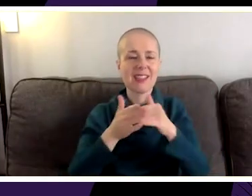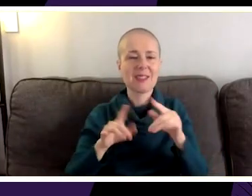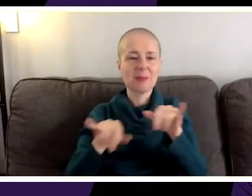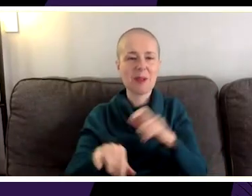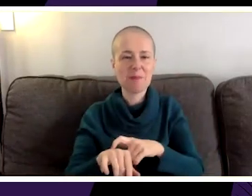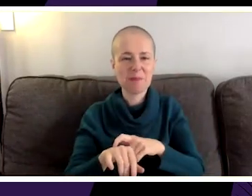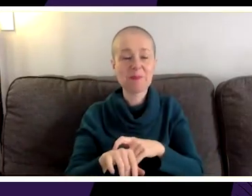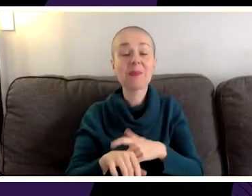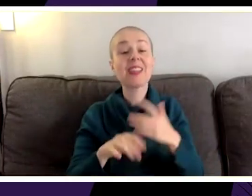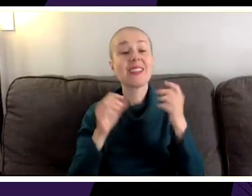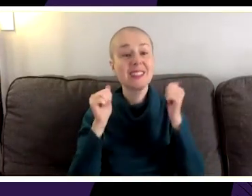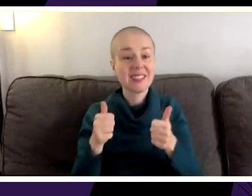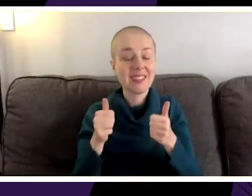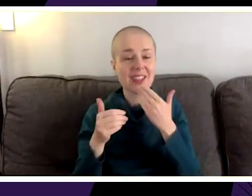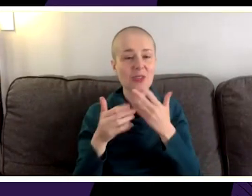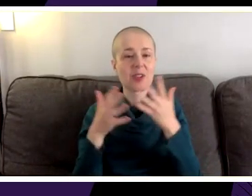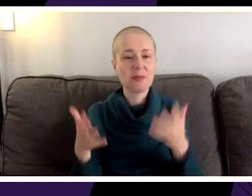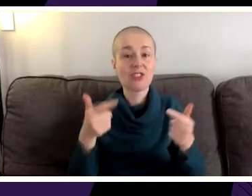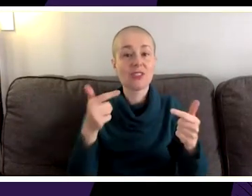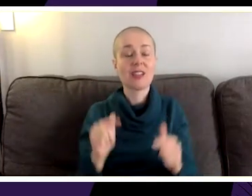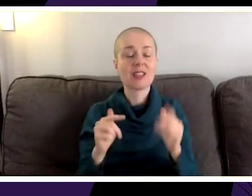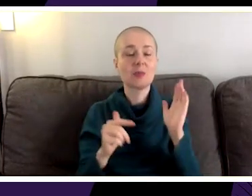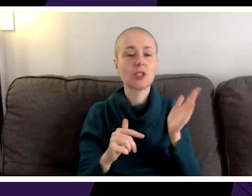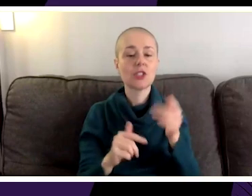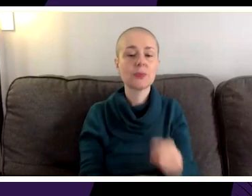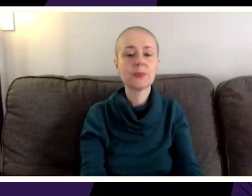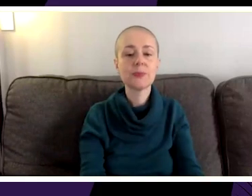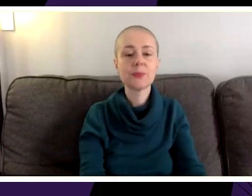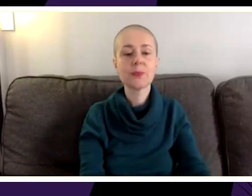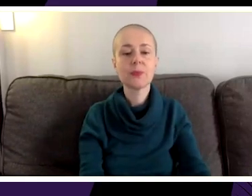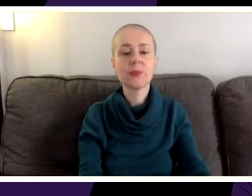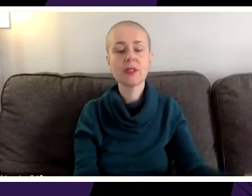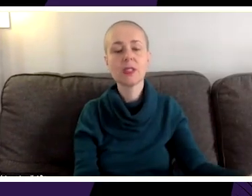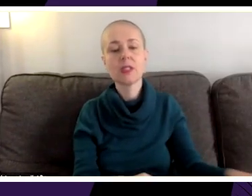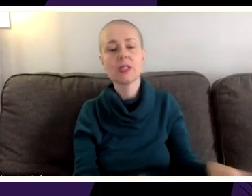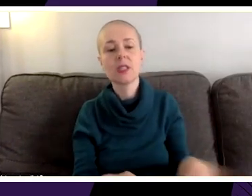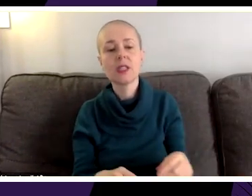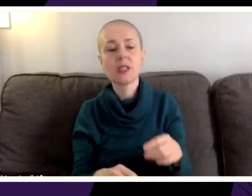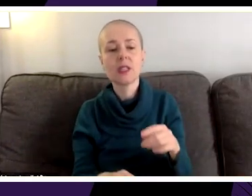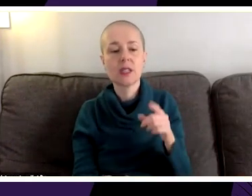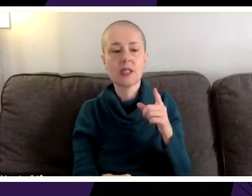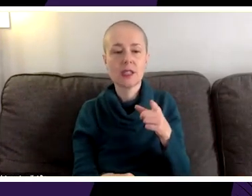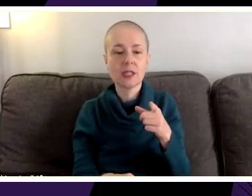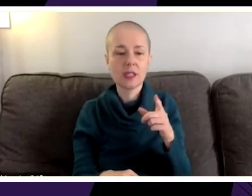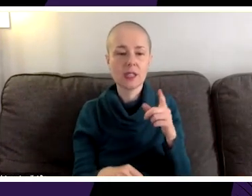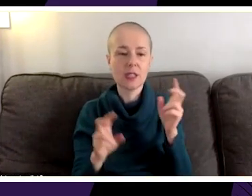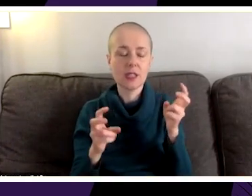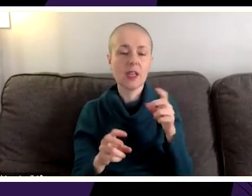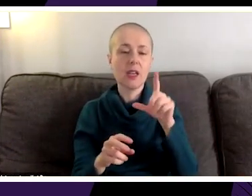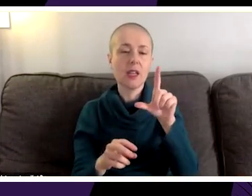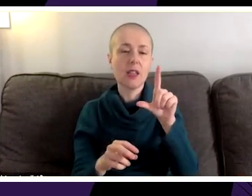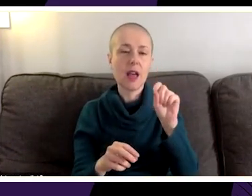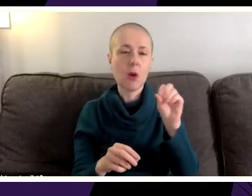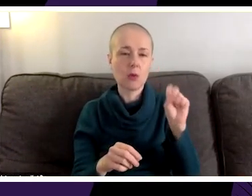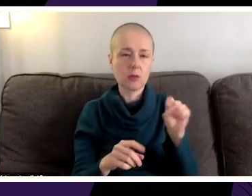so much. We're going to move to our next presentation, which is a Lagos-based project called The Future Protest. It's